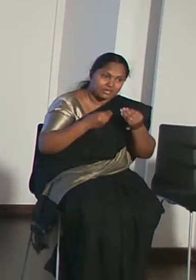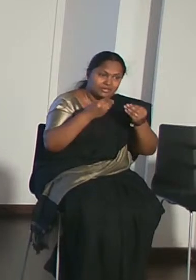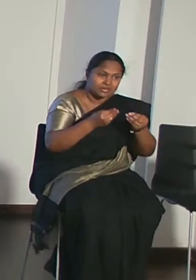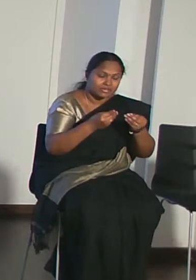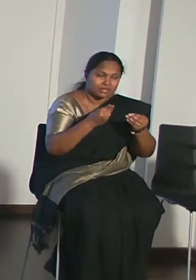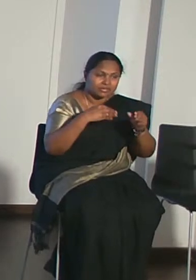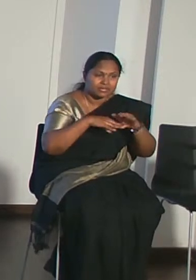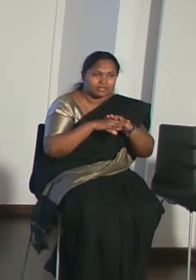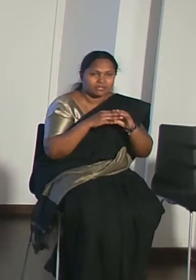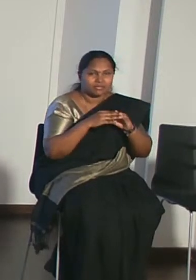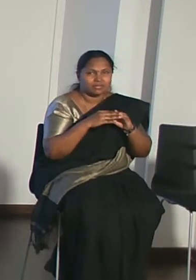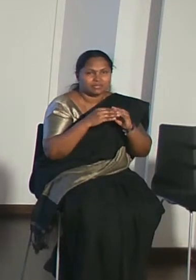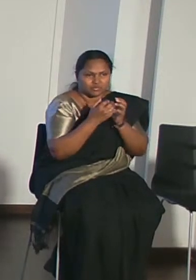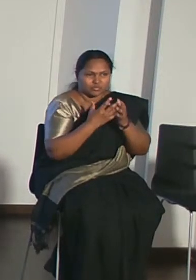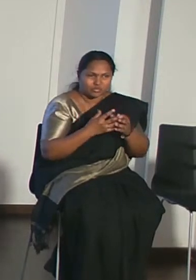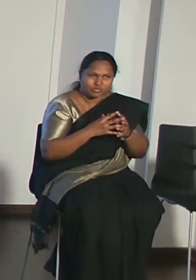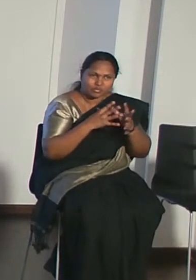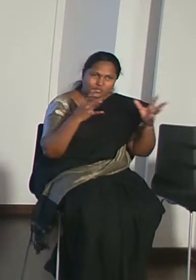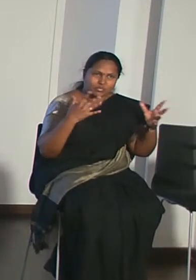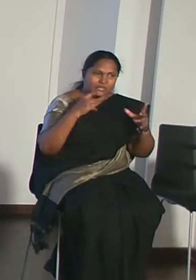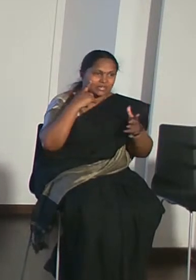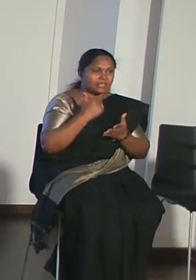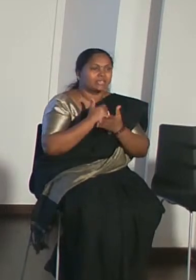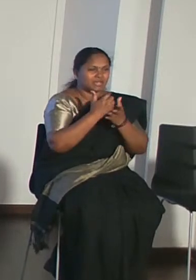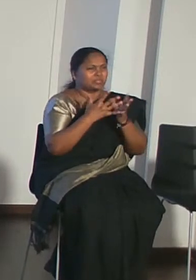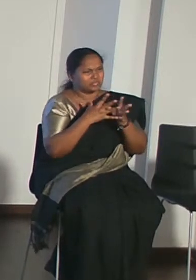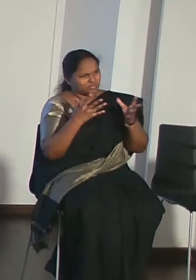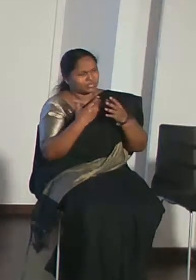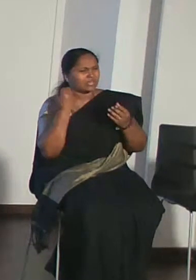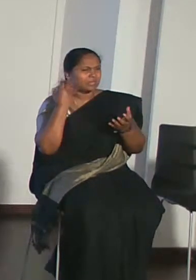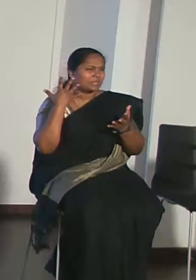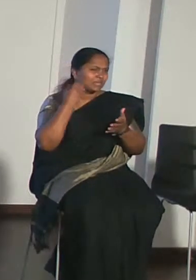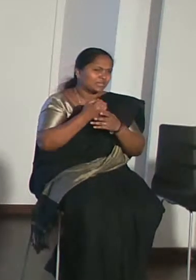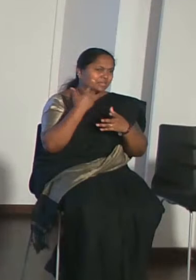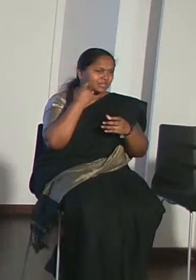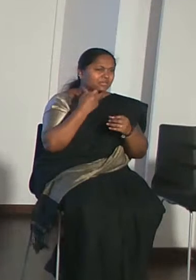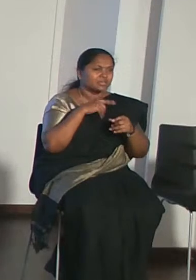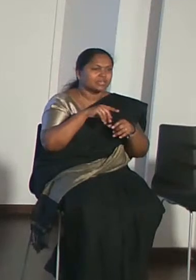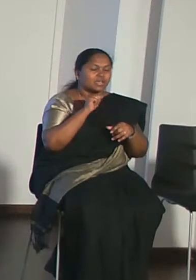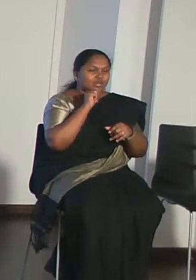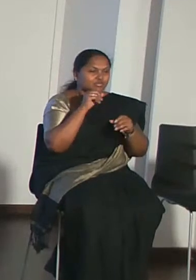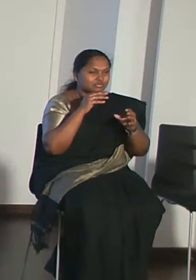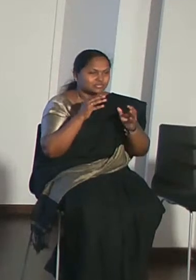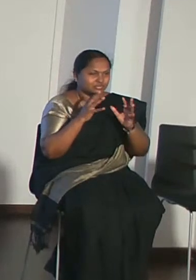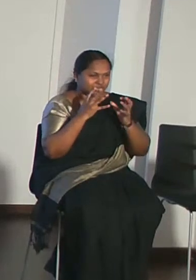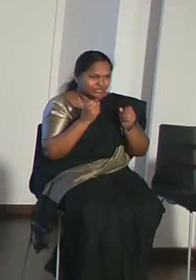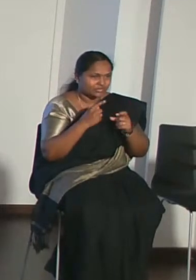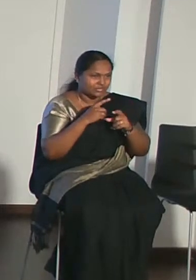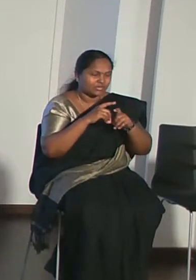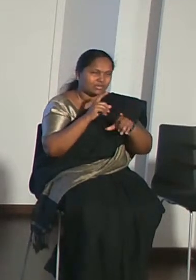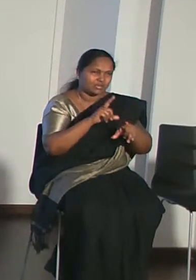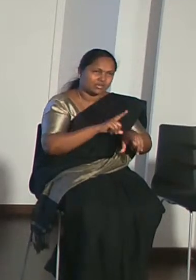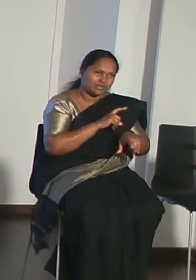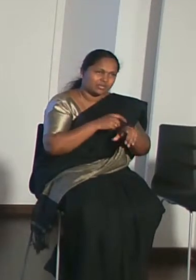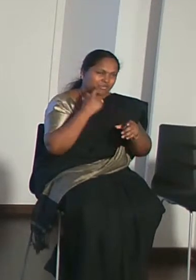ended, it's been on for more than a year. It was not supposed to be on for that long, but given the situation in Sri